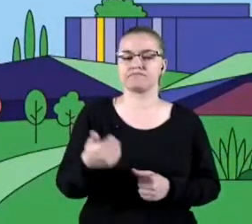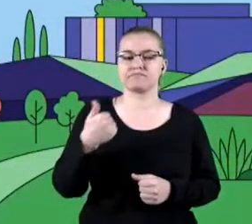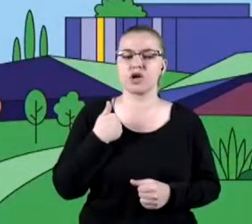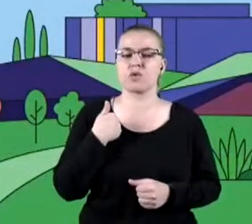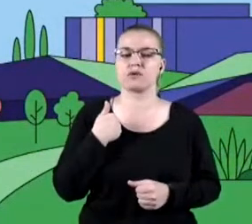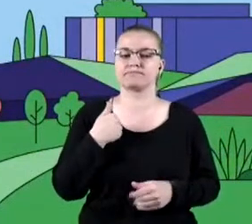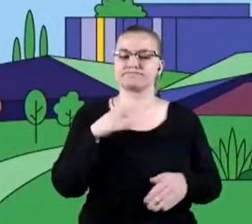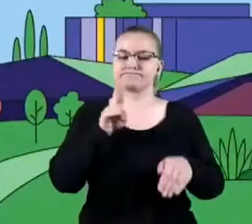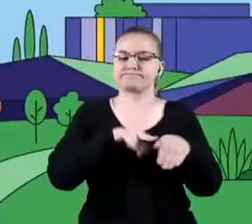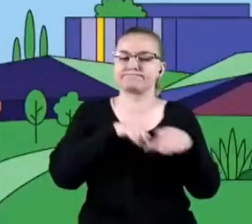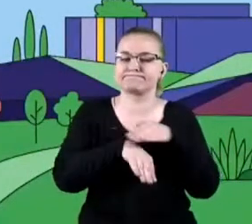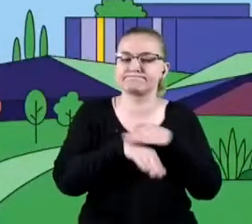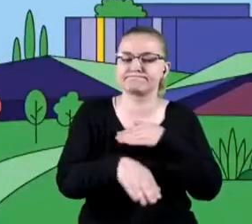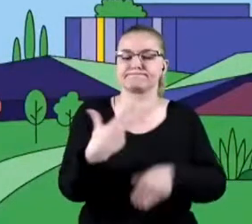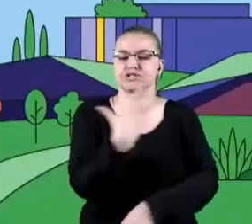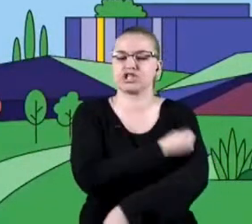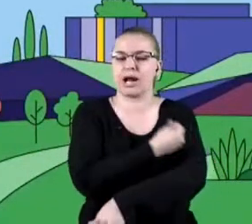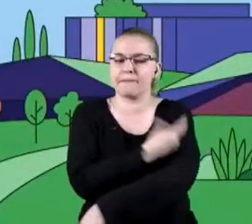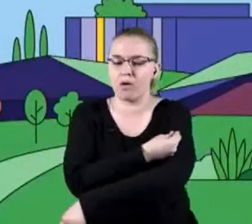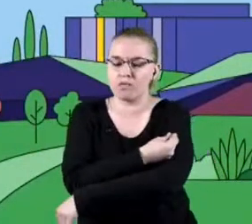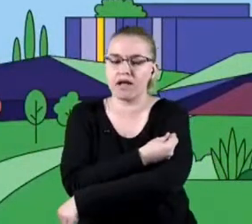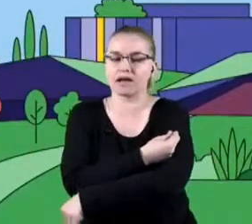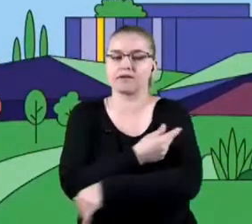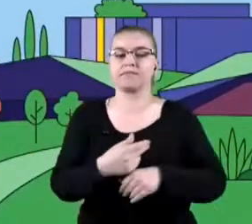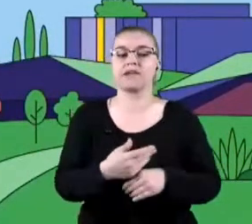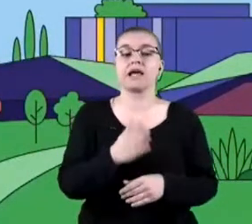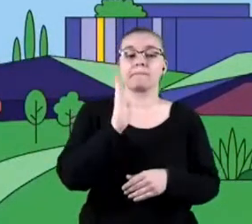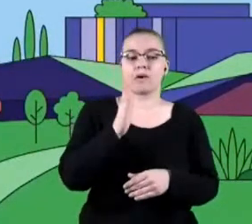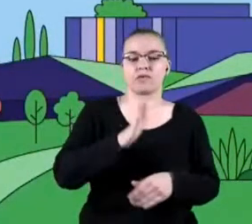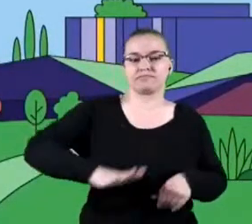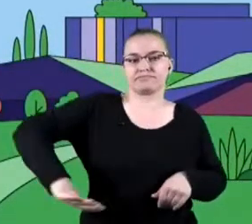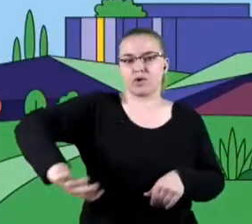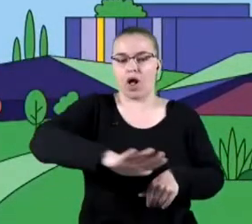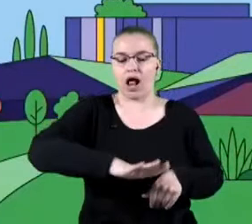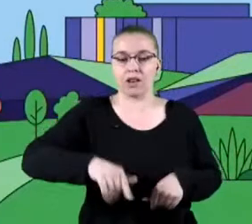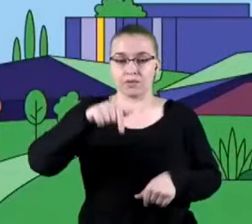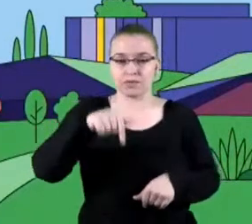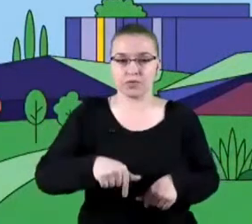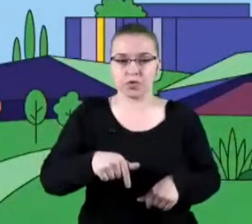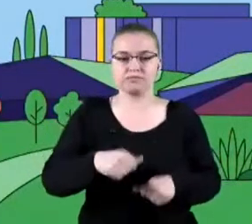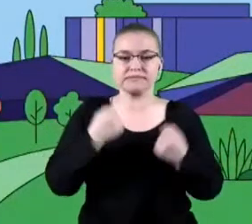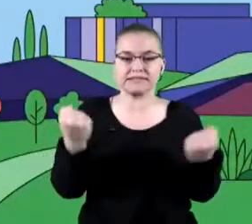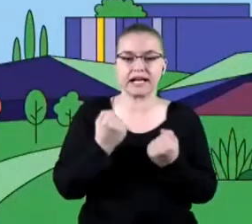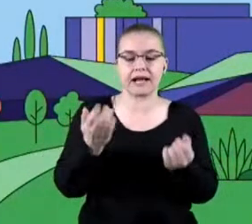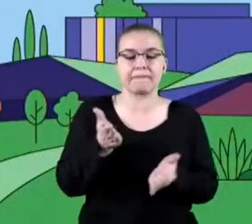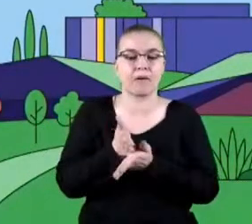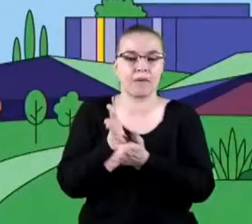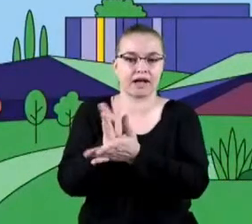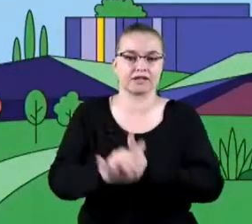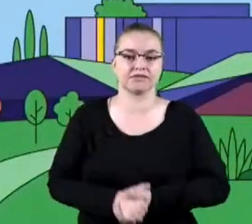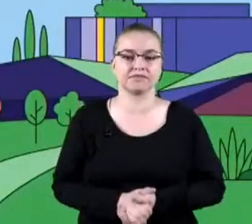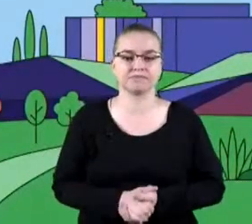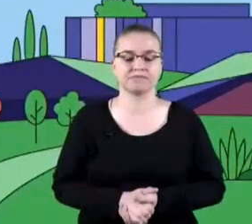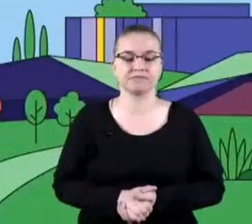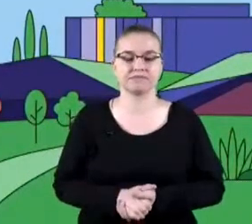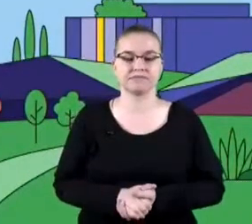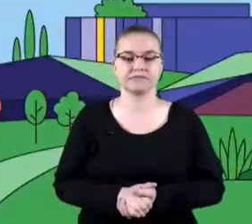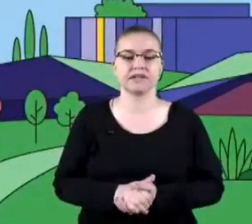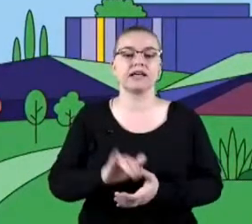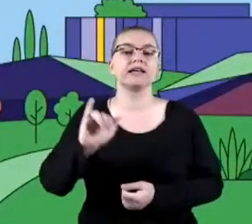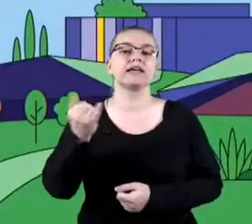the state and at the local level, we do try to help out the city's mechanism, even